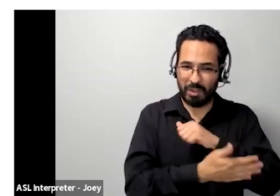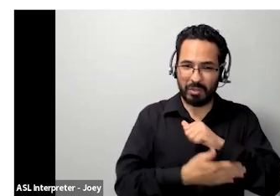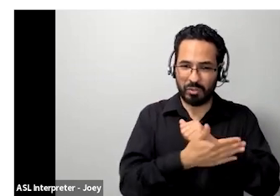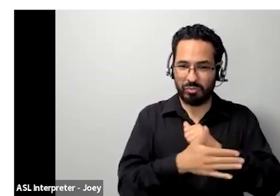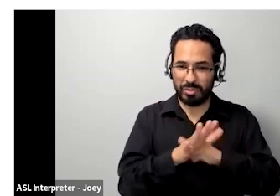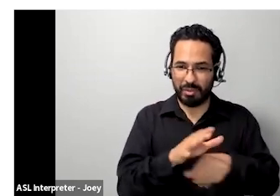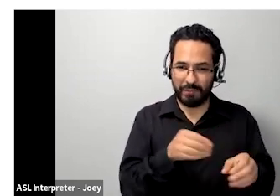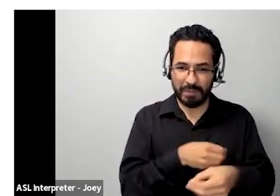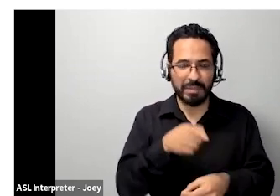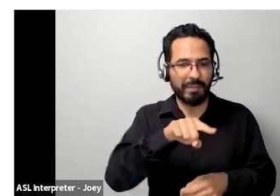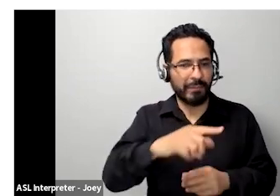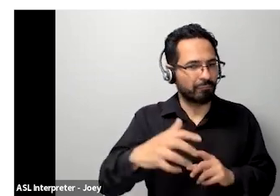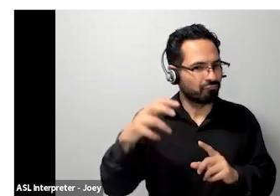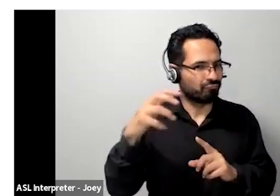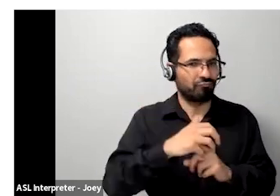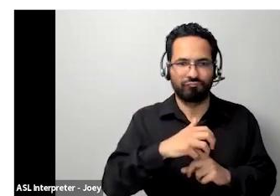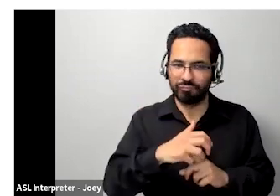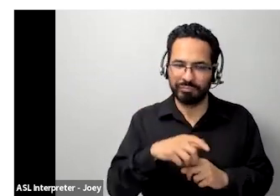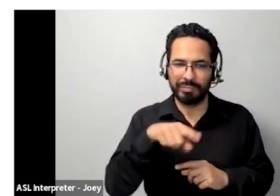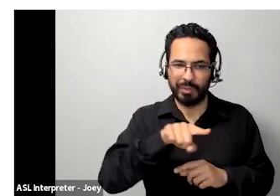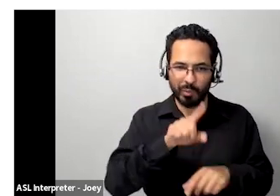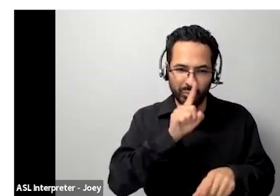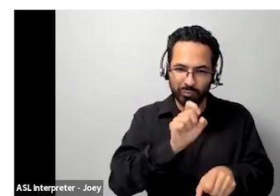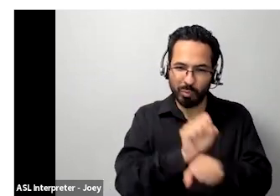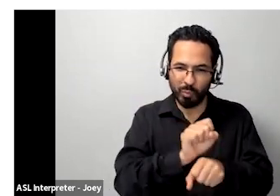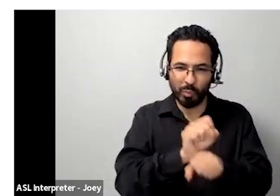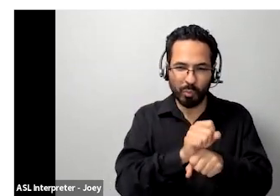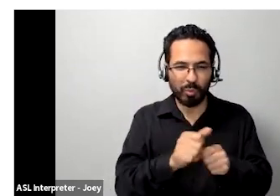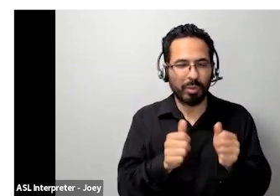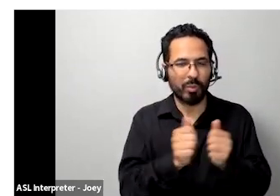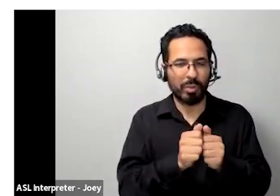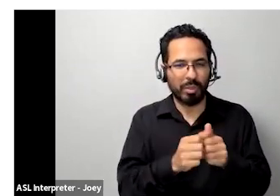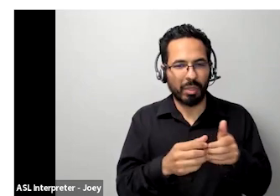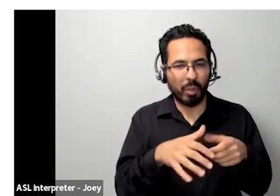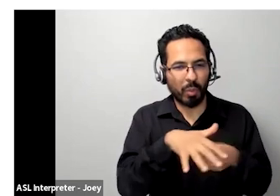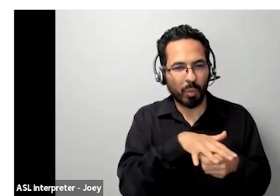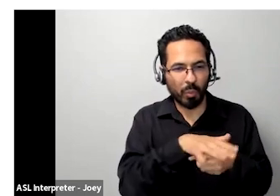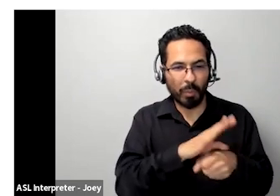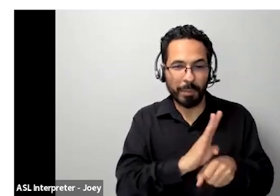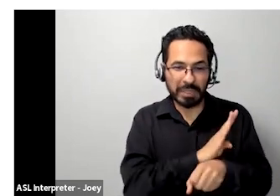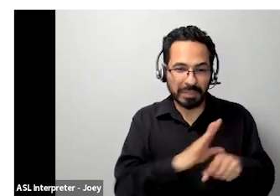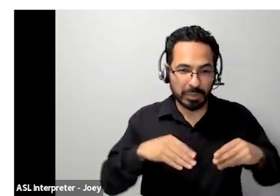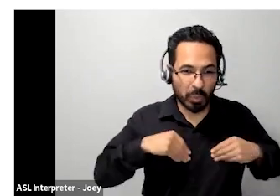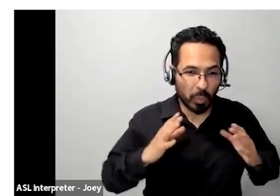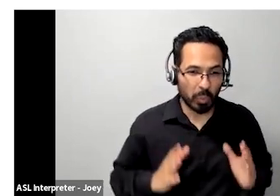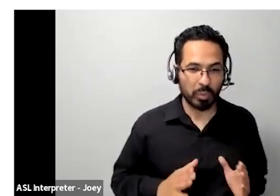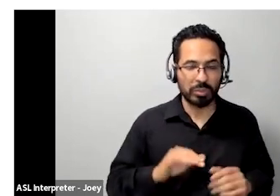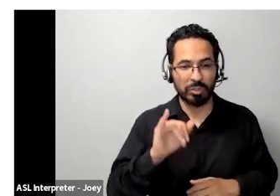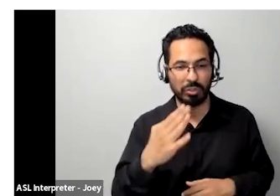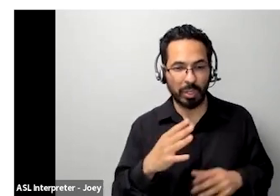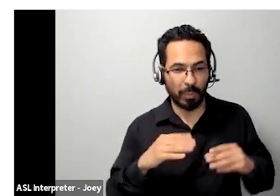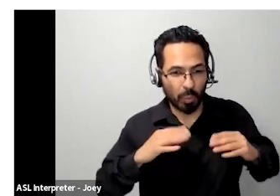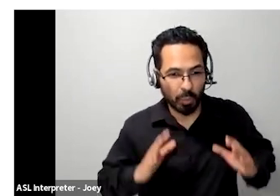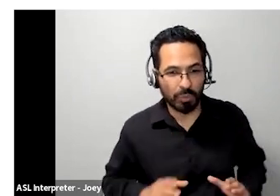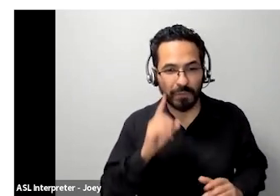They are the boots on the ground that are really working with the local business owners and job owners of digital